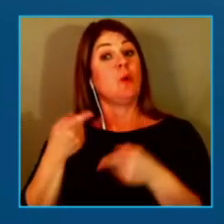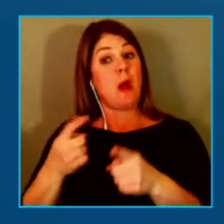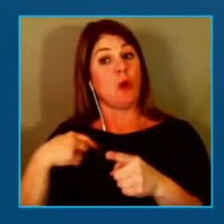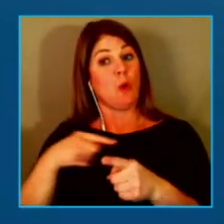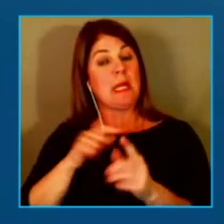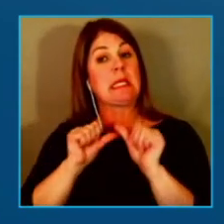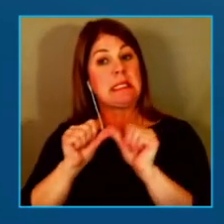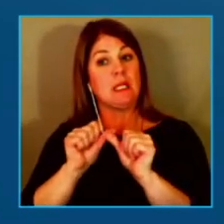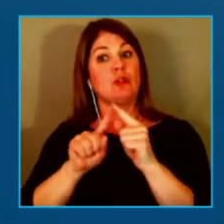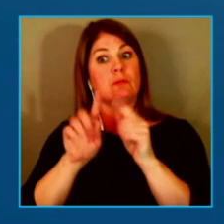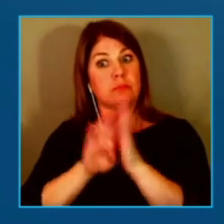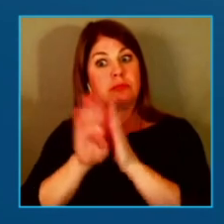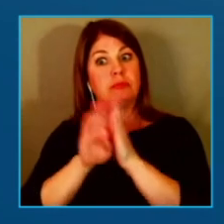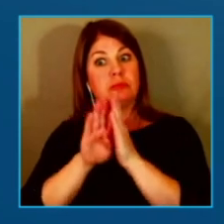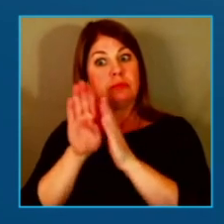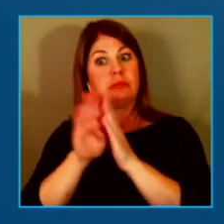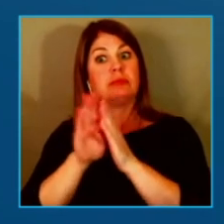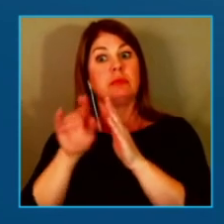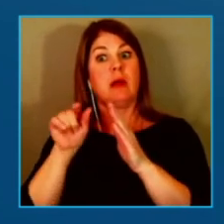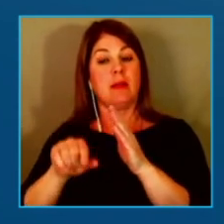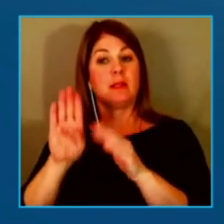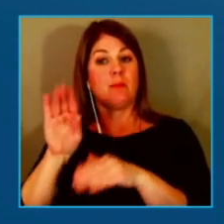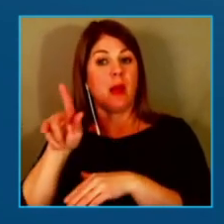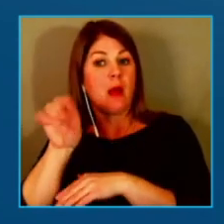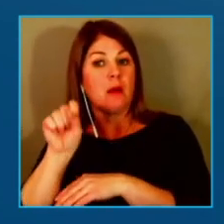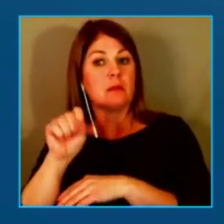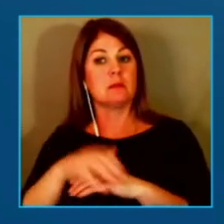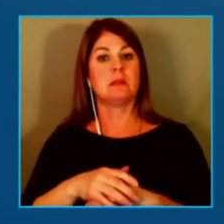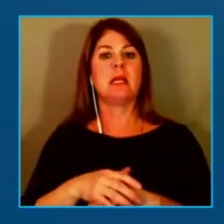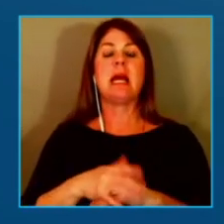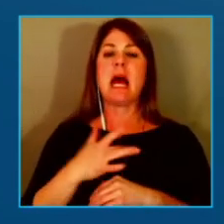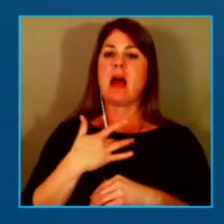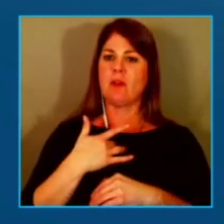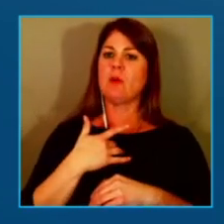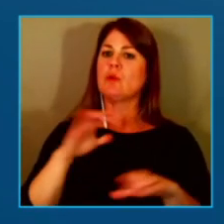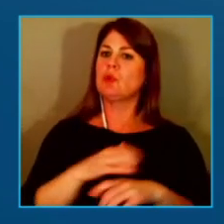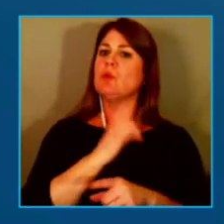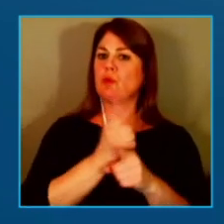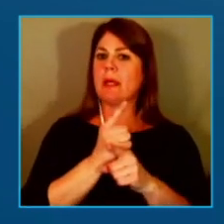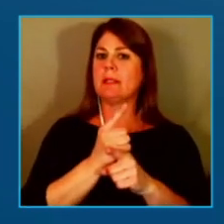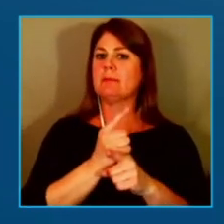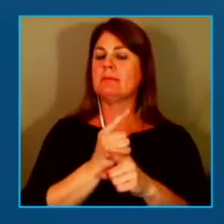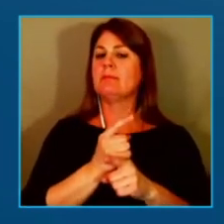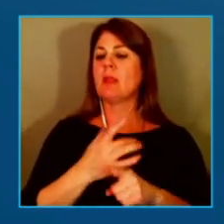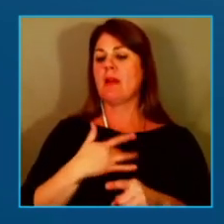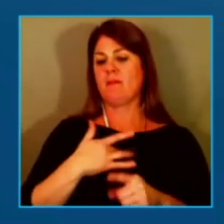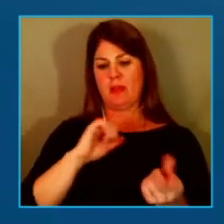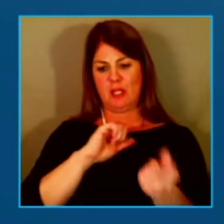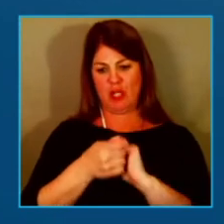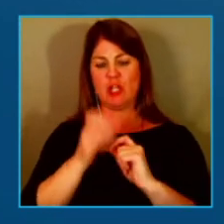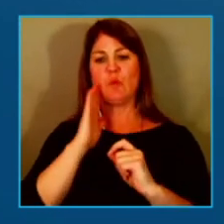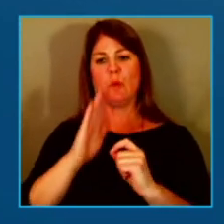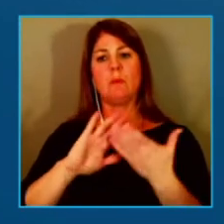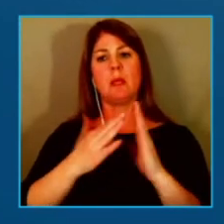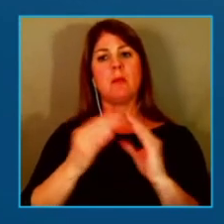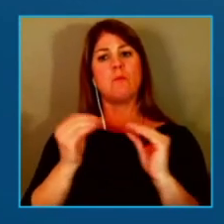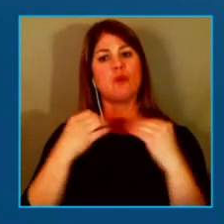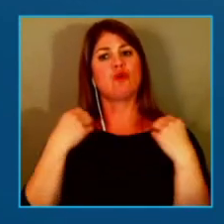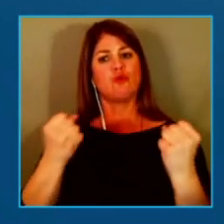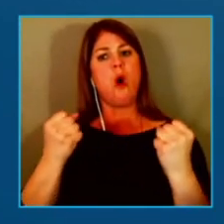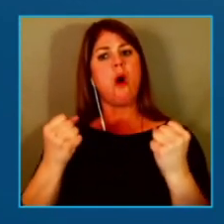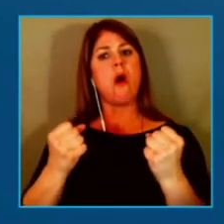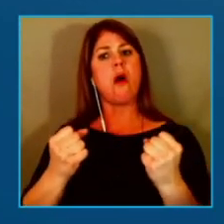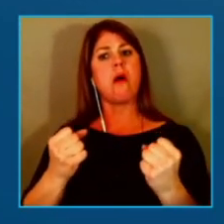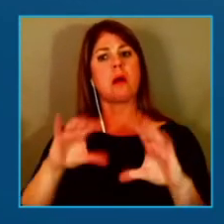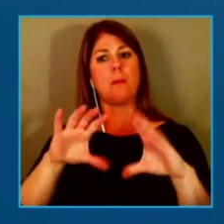I truly believe we are on the right track and making changes to our party stronger and more inclusive. I know that we have